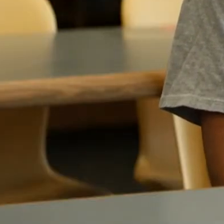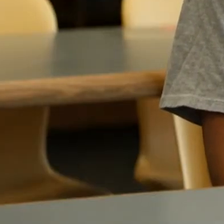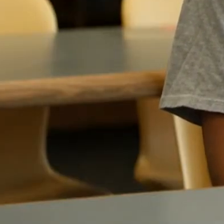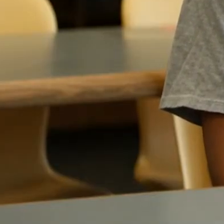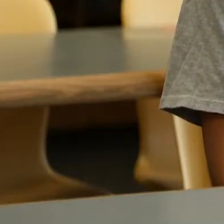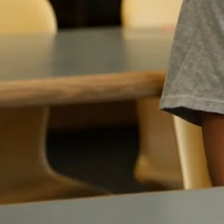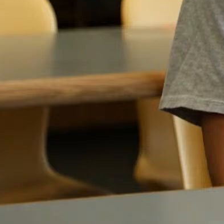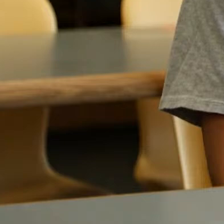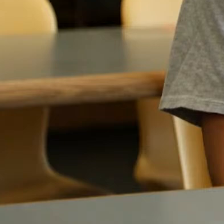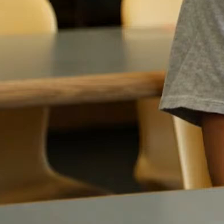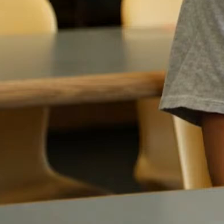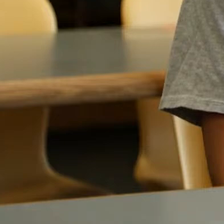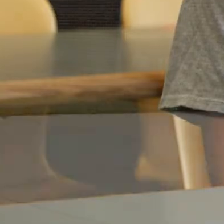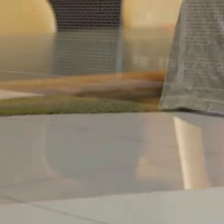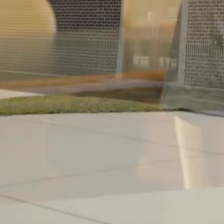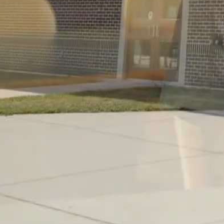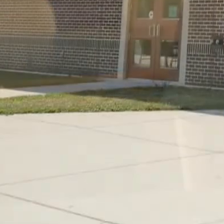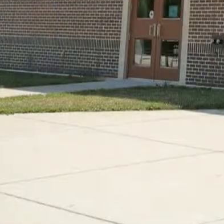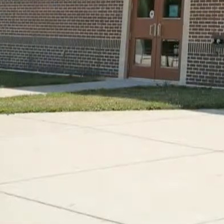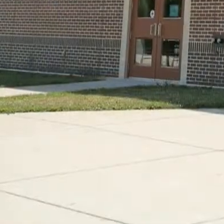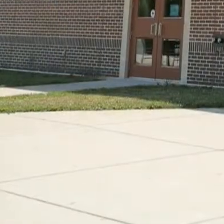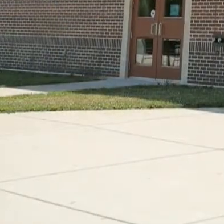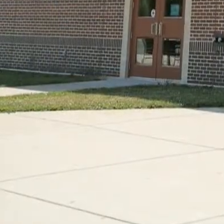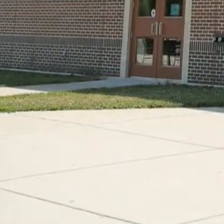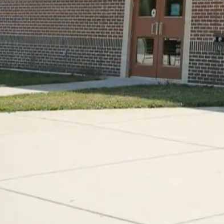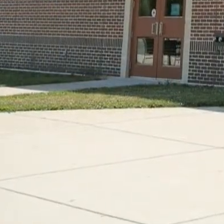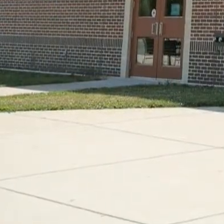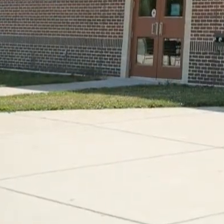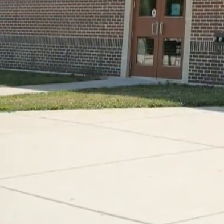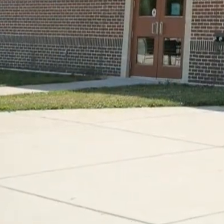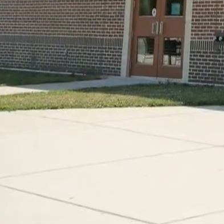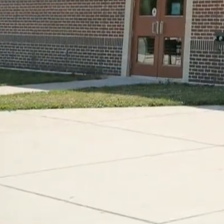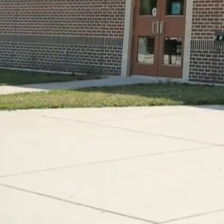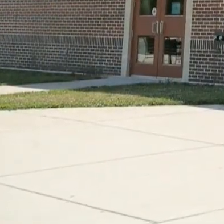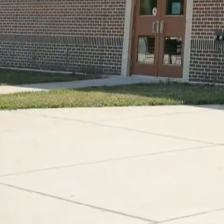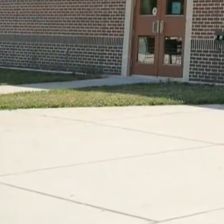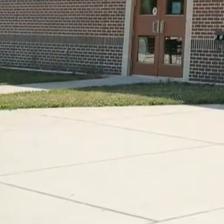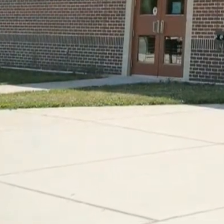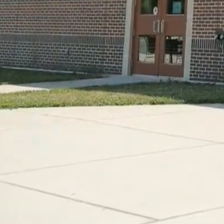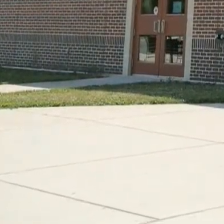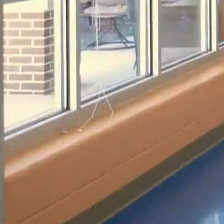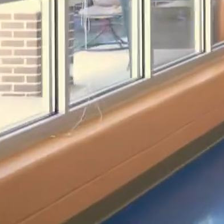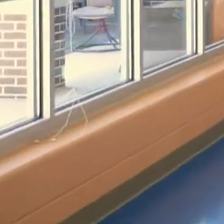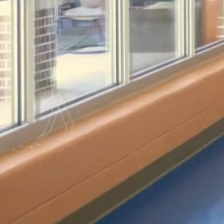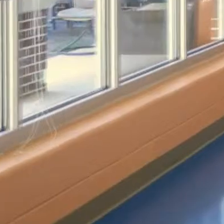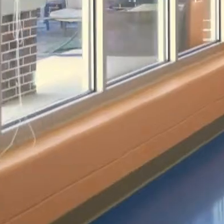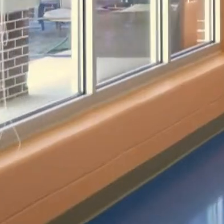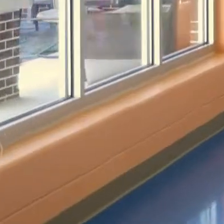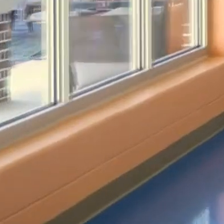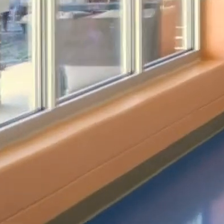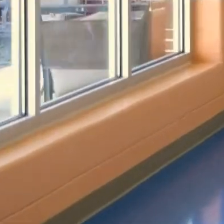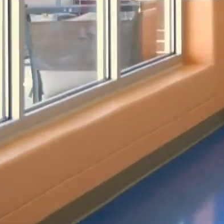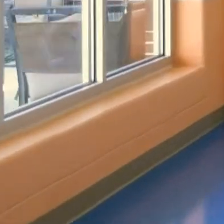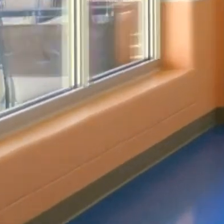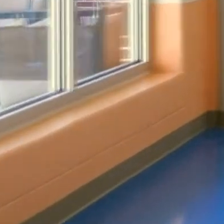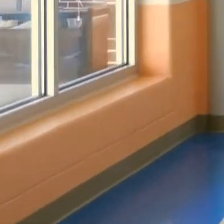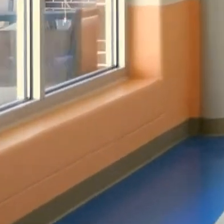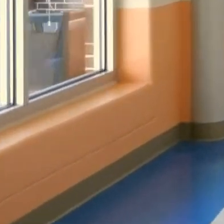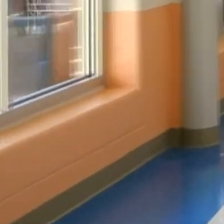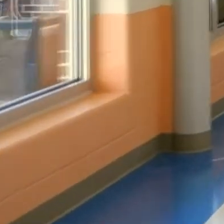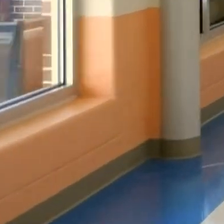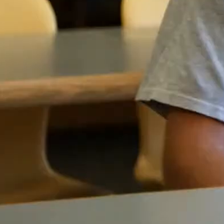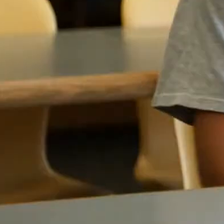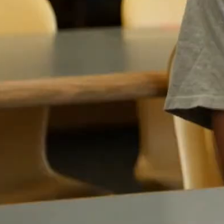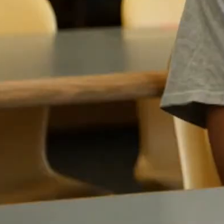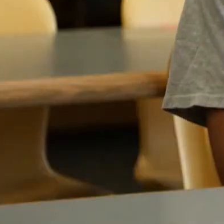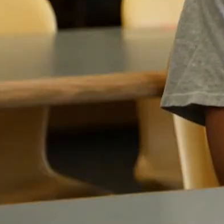staff here because they're not as overwhelmed. They're not as stressed when some of these situations arise. They know that we have an